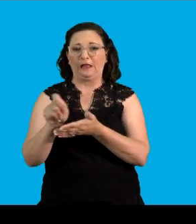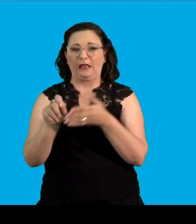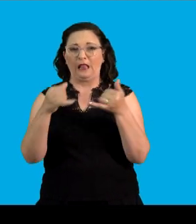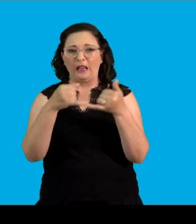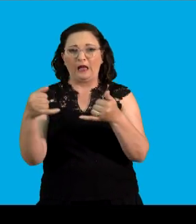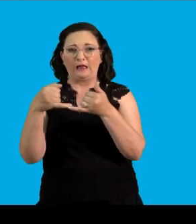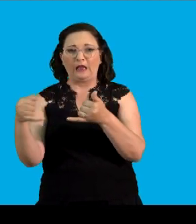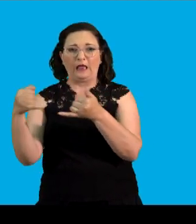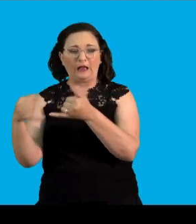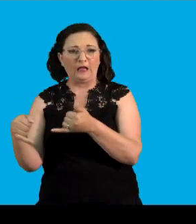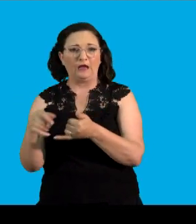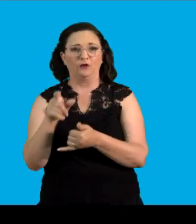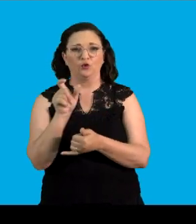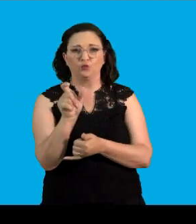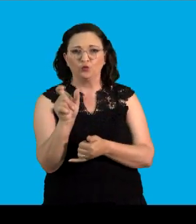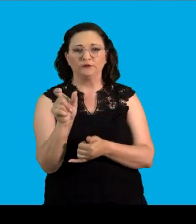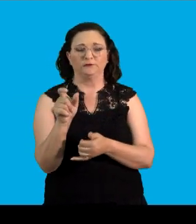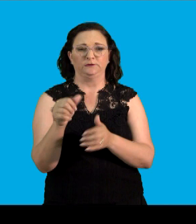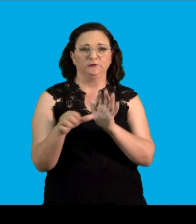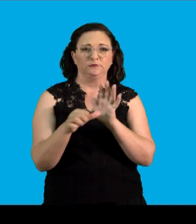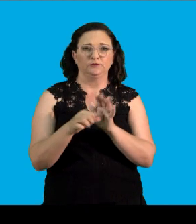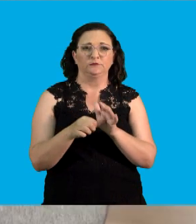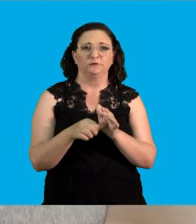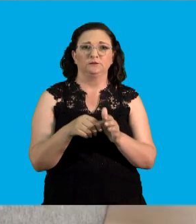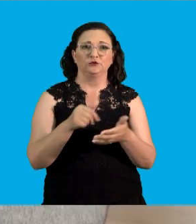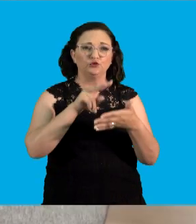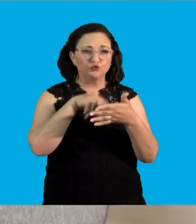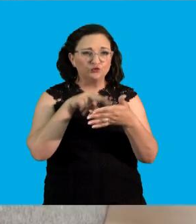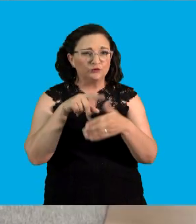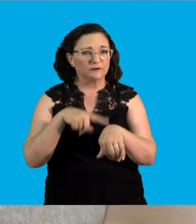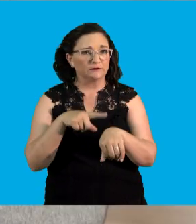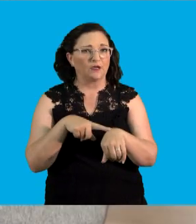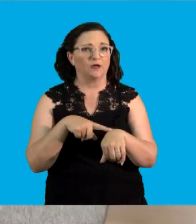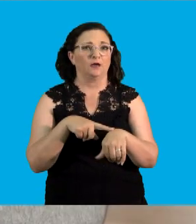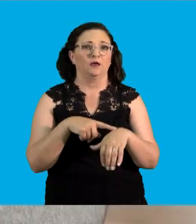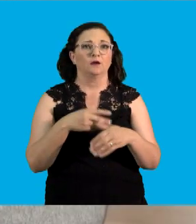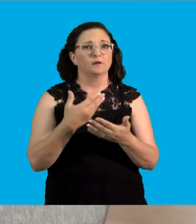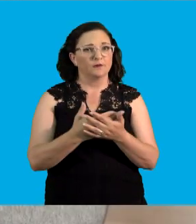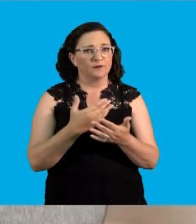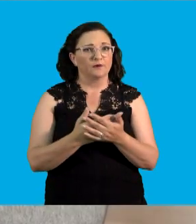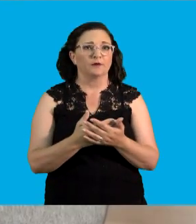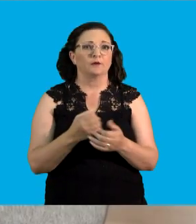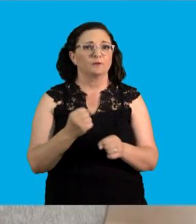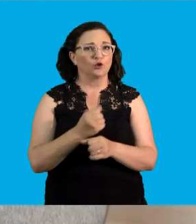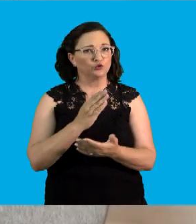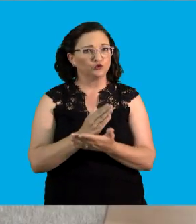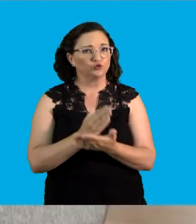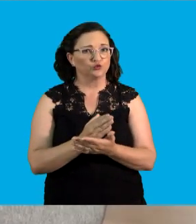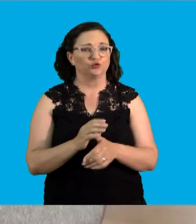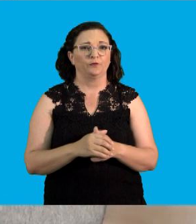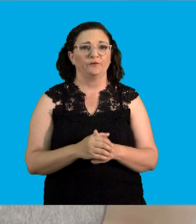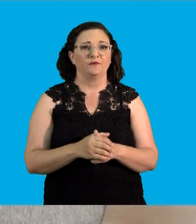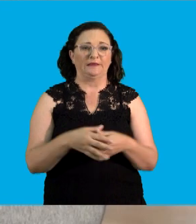underline the keywords. It is very important to make use of the reading time allocated to you. And don't